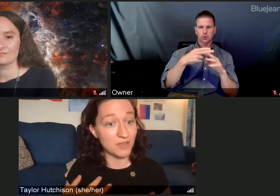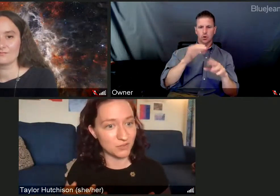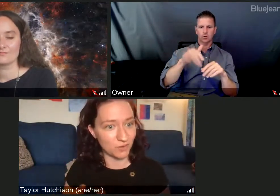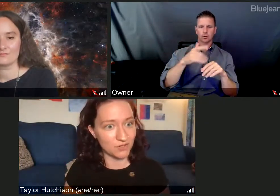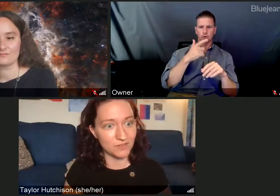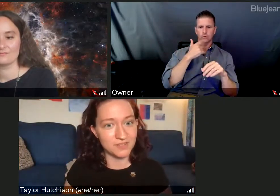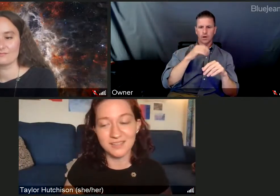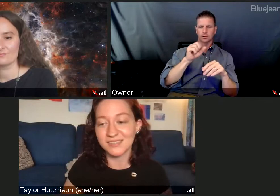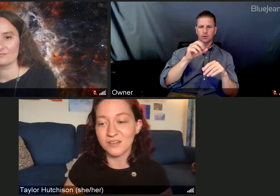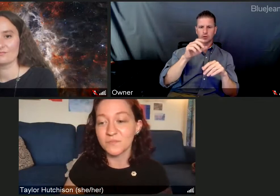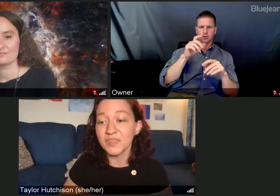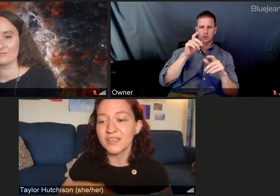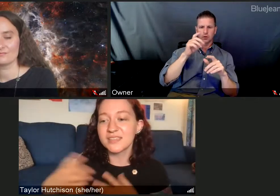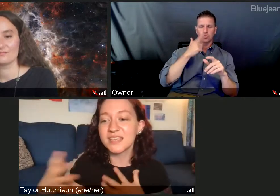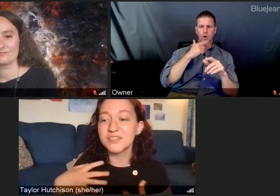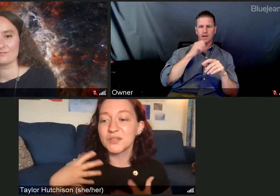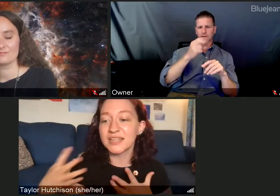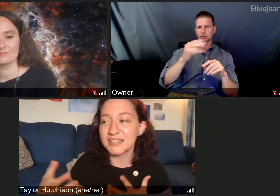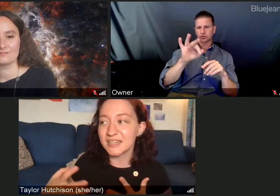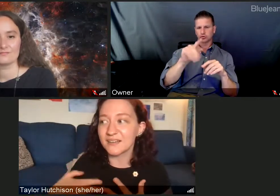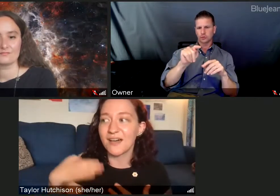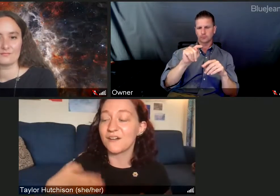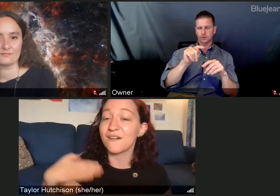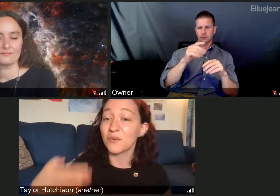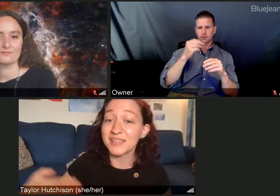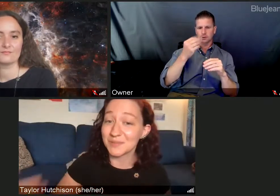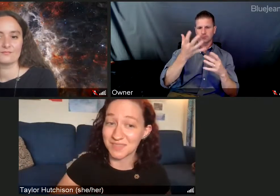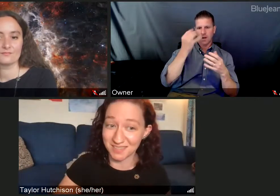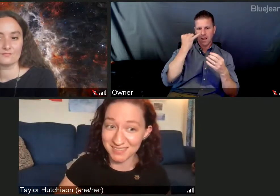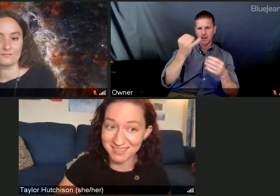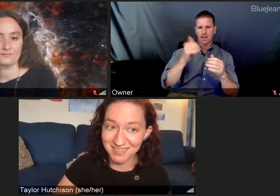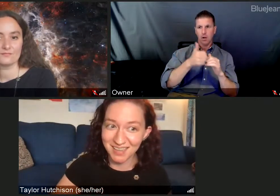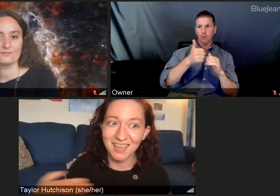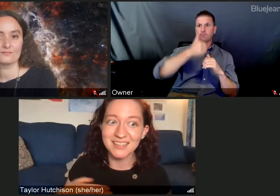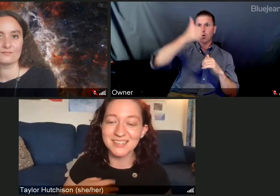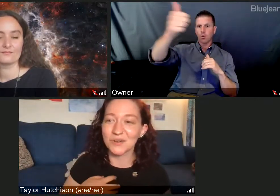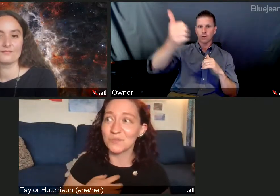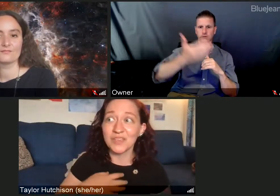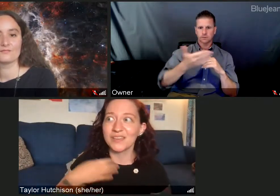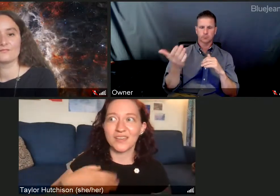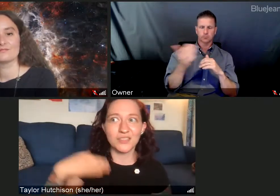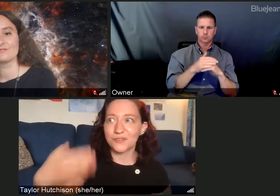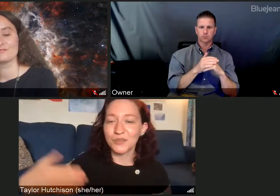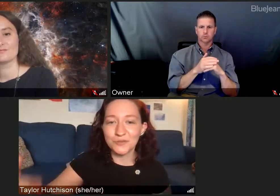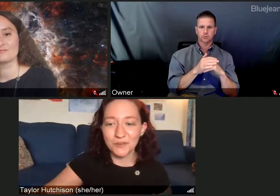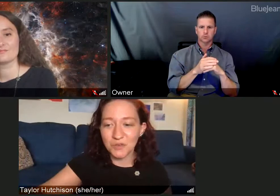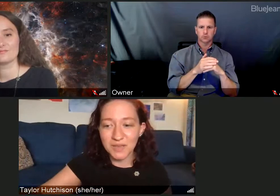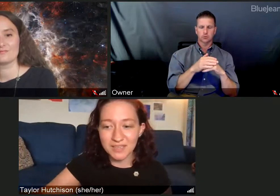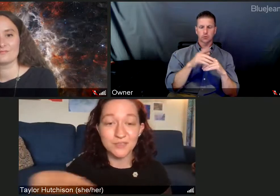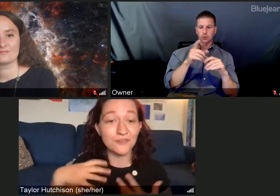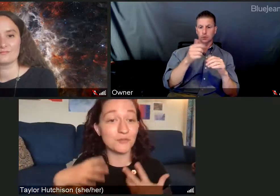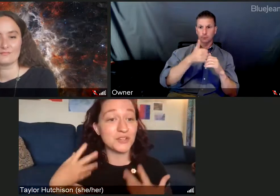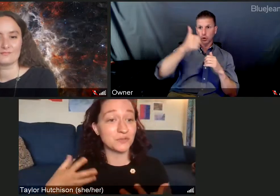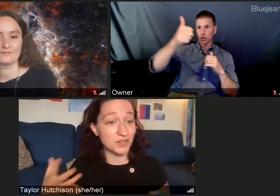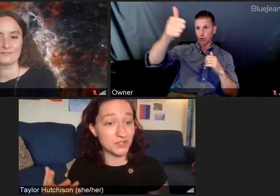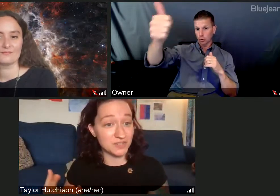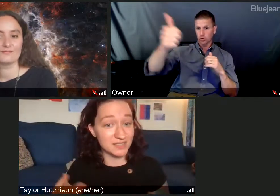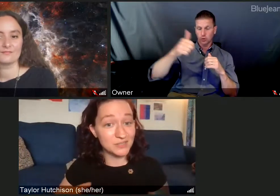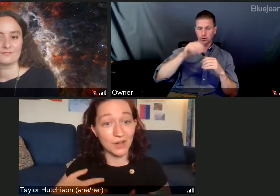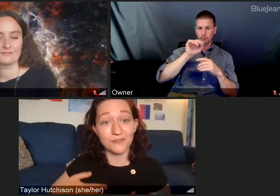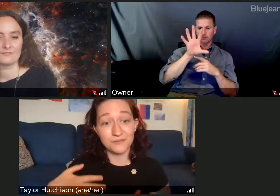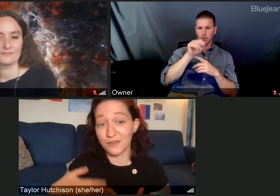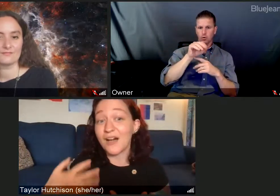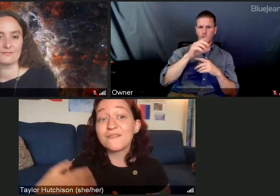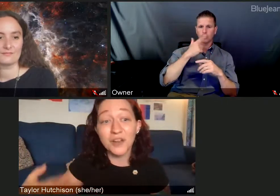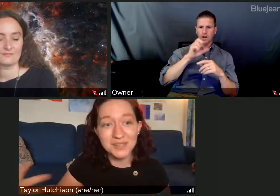or photometric redshift. And so this gives you an idea of how far away something is. And so the further and further away the photometric redshift